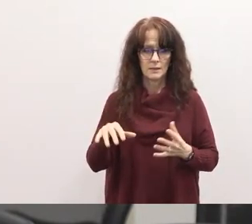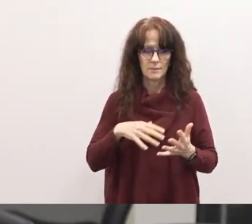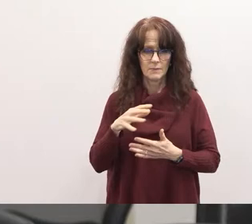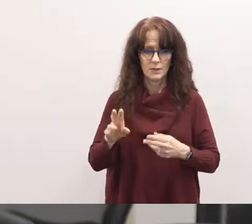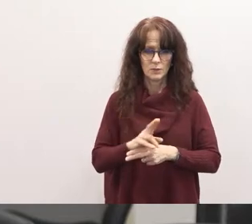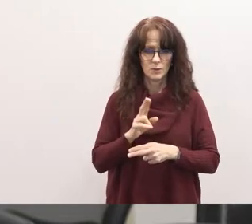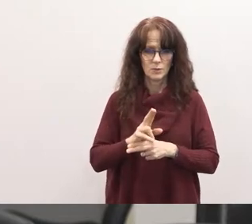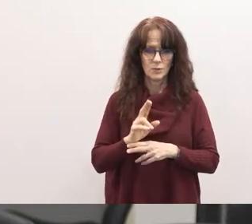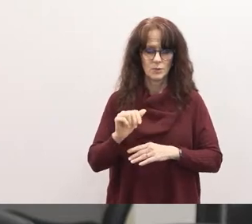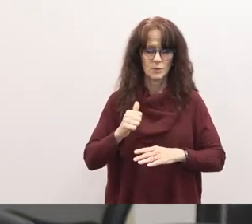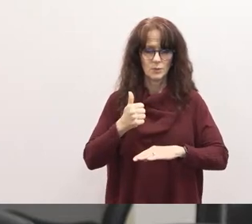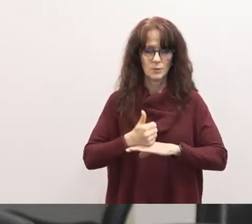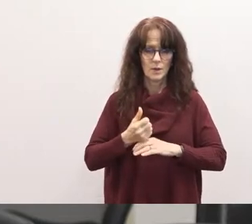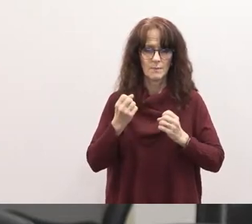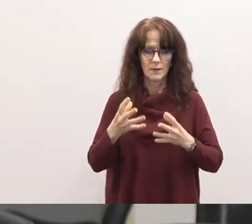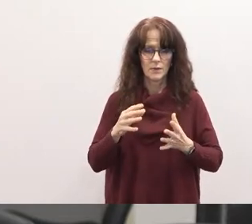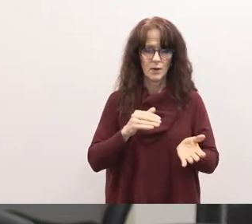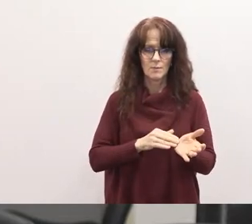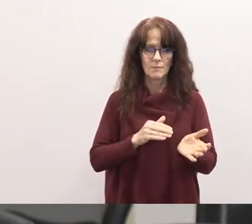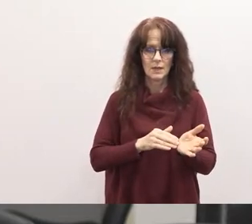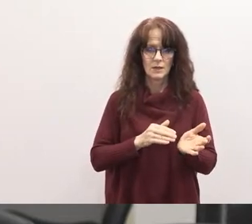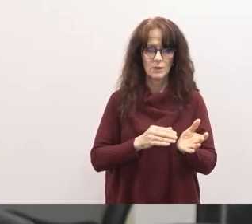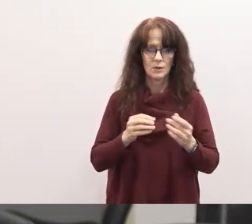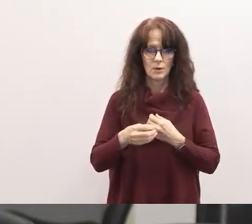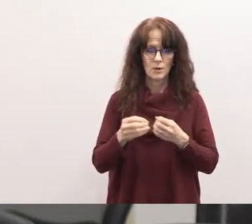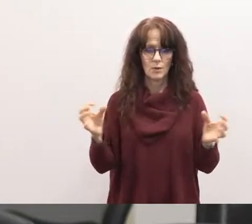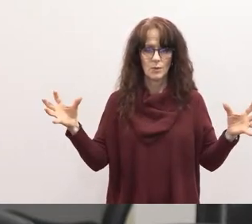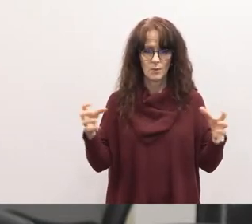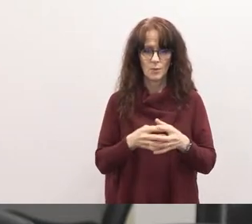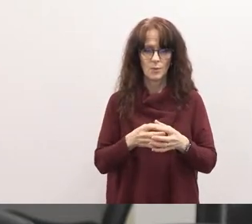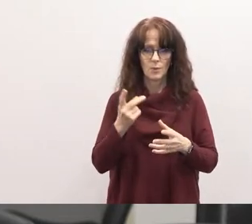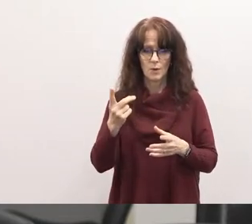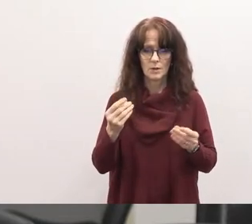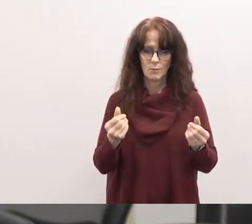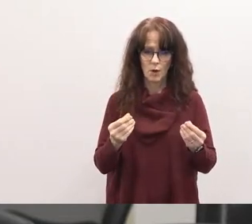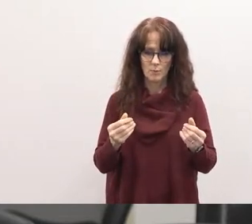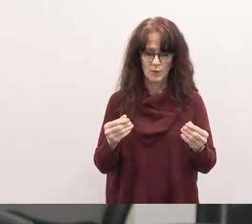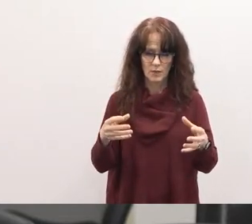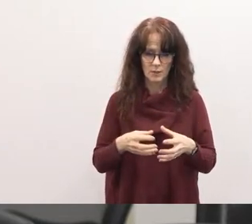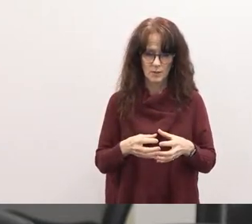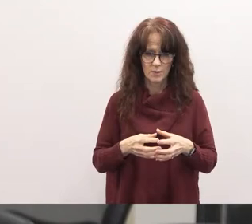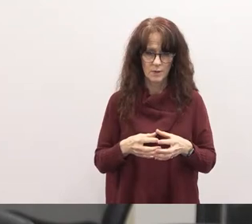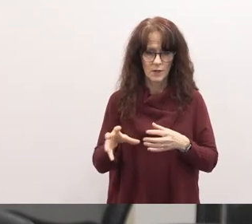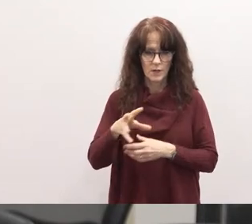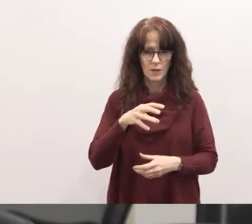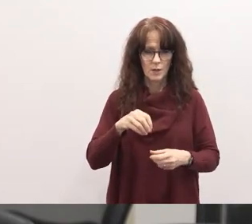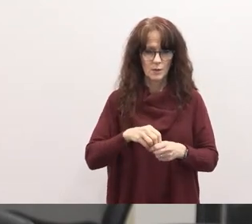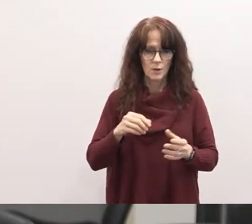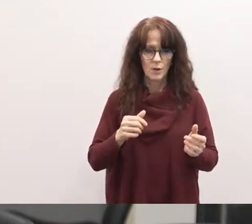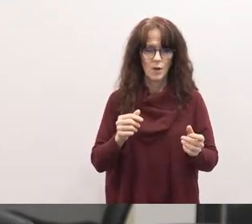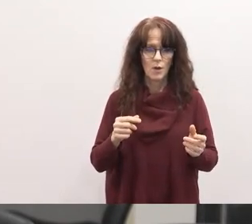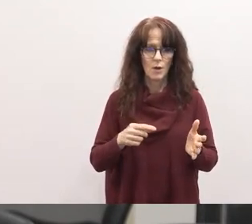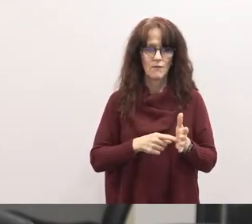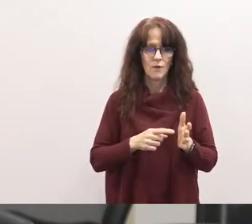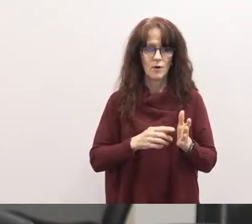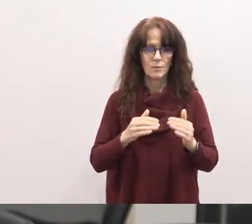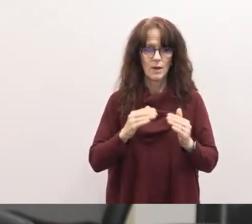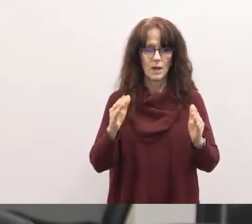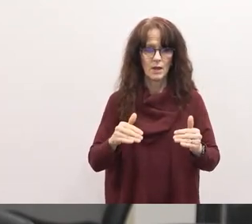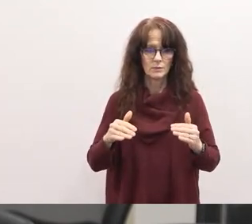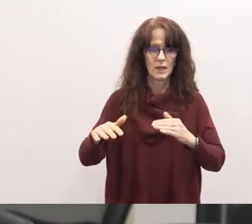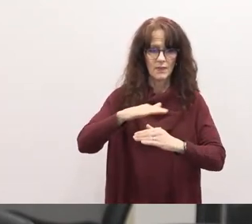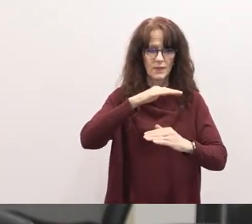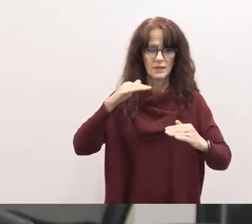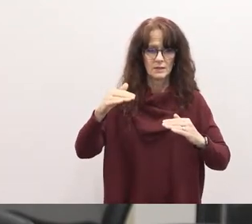which would house a number of their medical practices consolidated on one property, but also include an affordable housing component on the top section